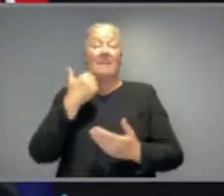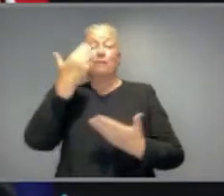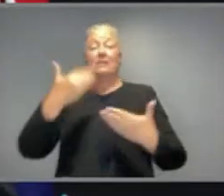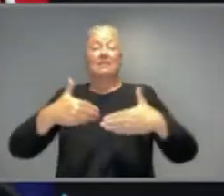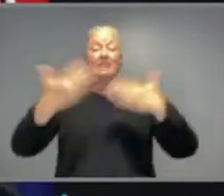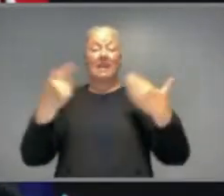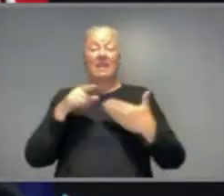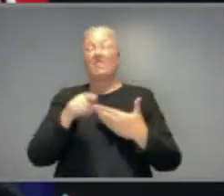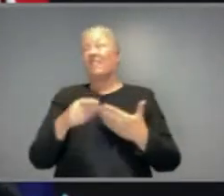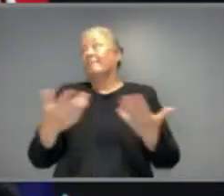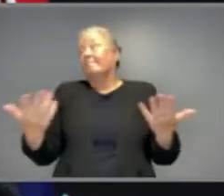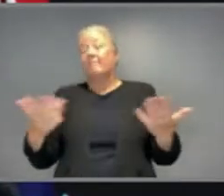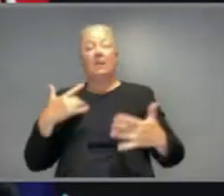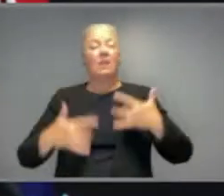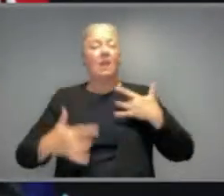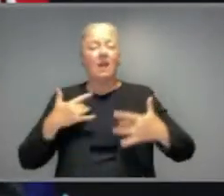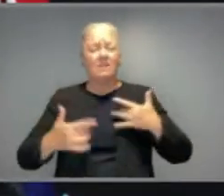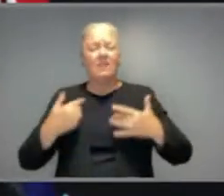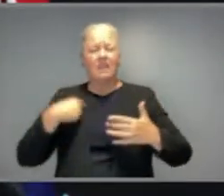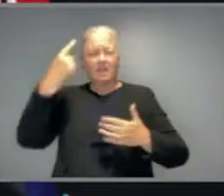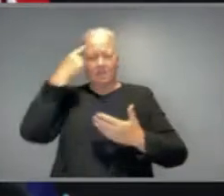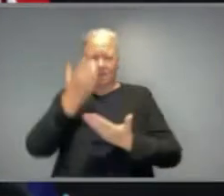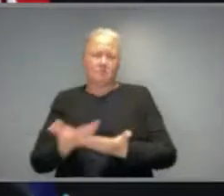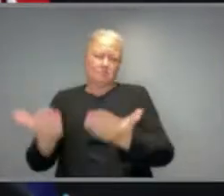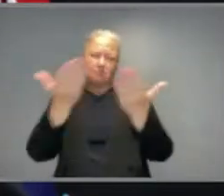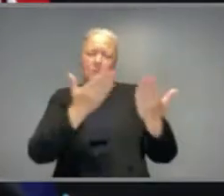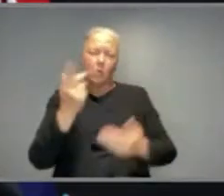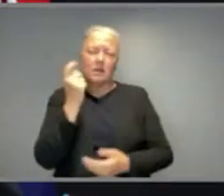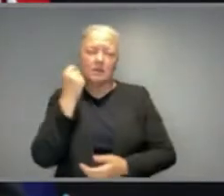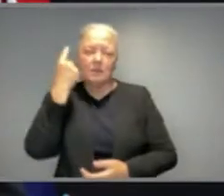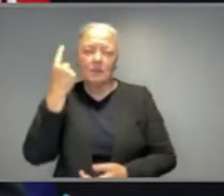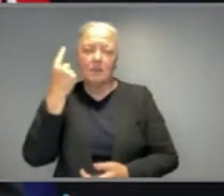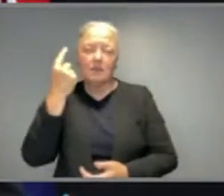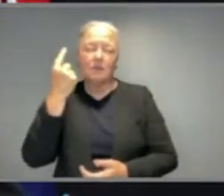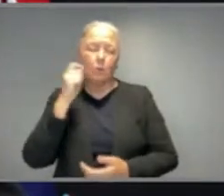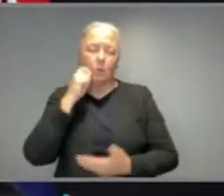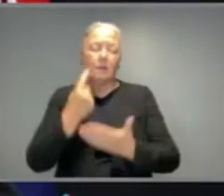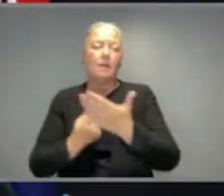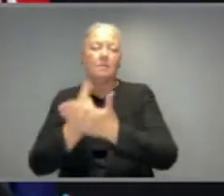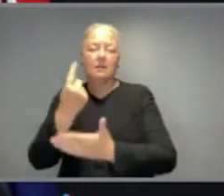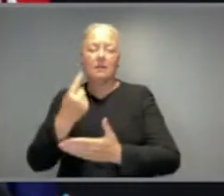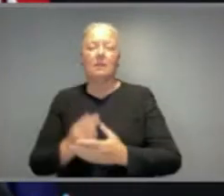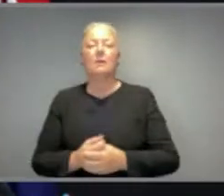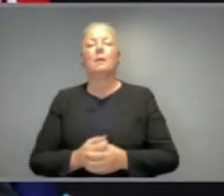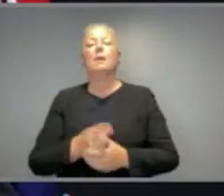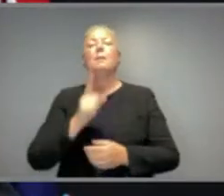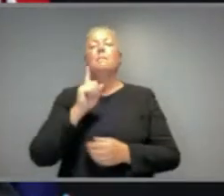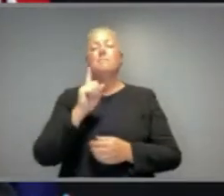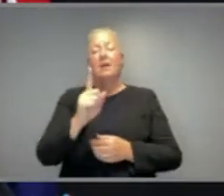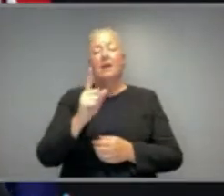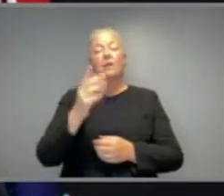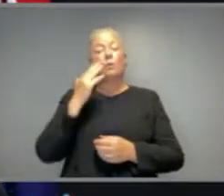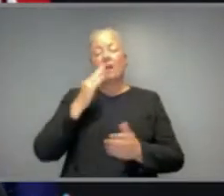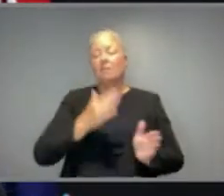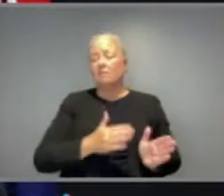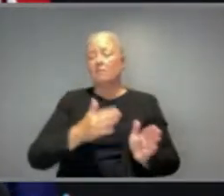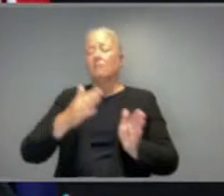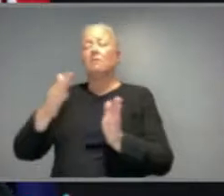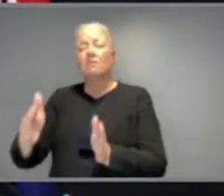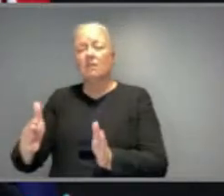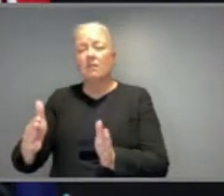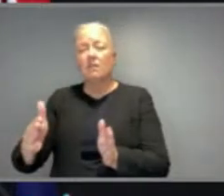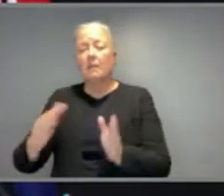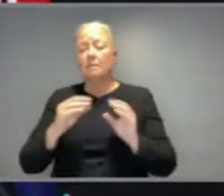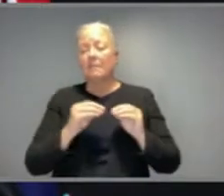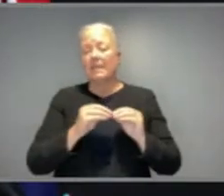which you live, and I think Australians understand that. But it does enable us, when we get to Phase B, and especially in Phase C,